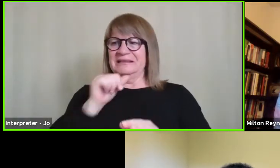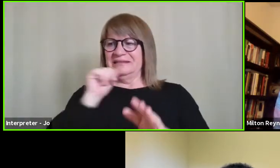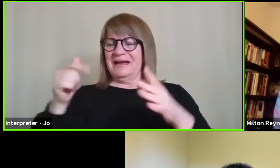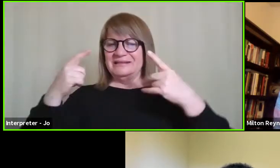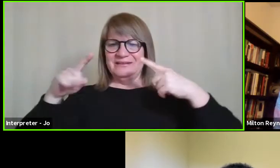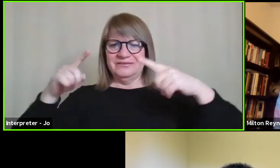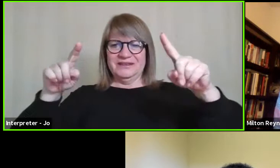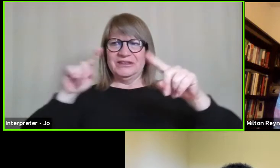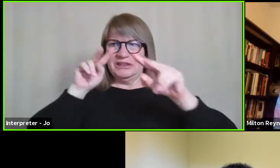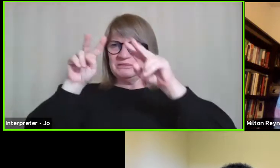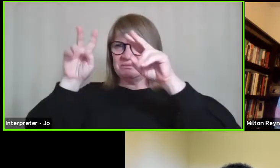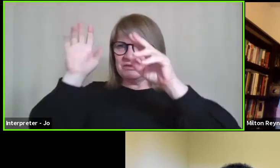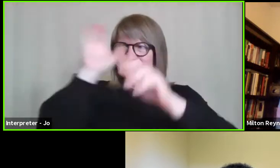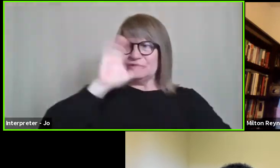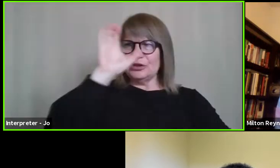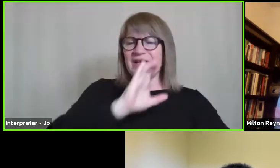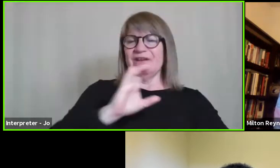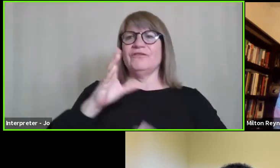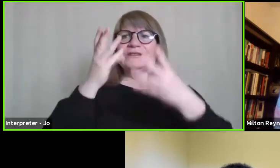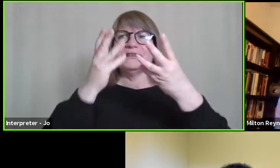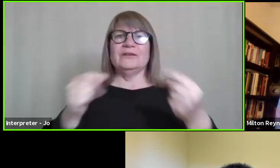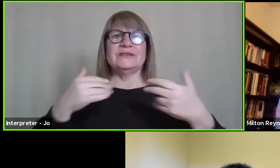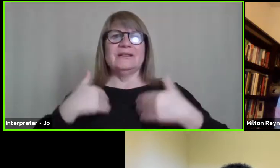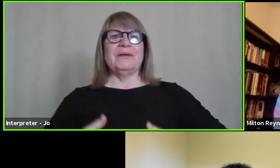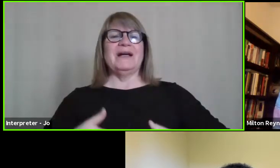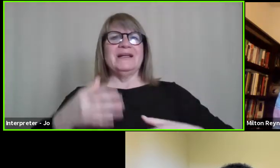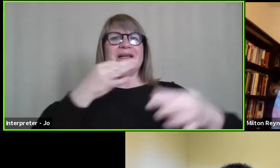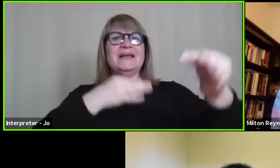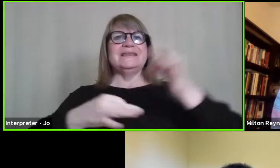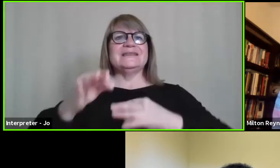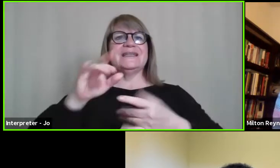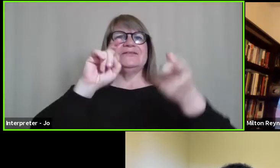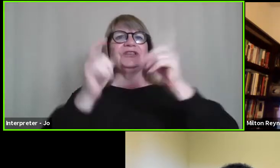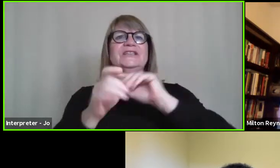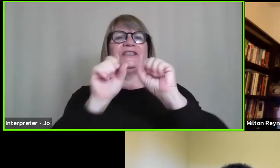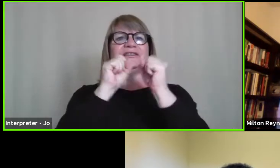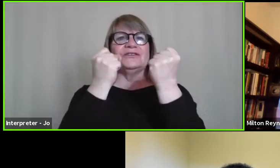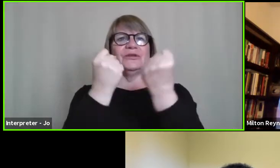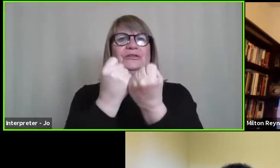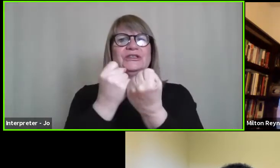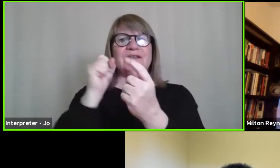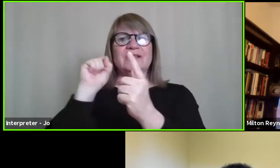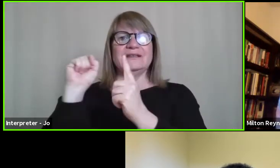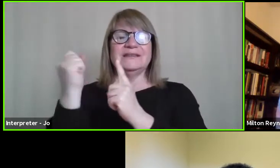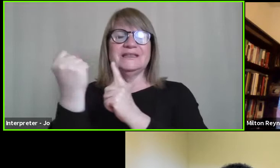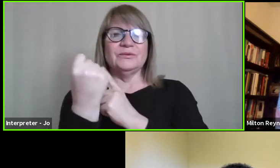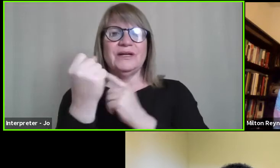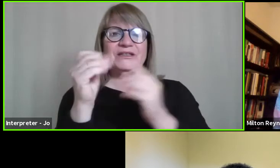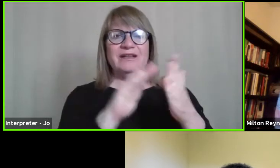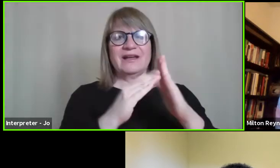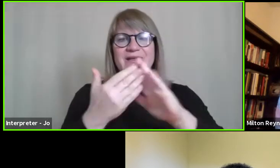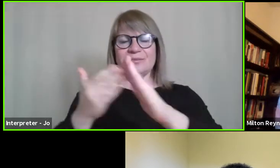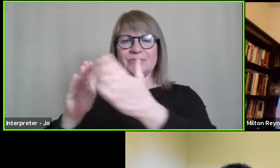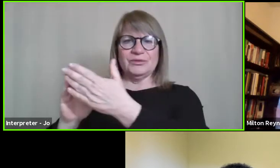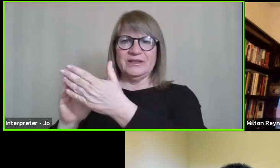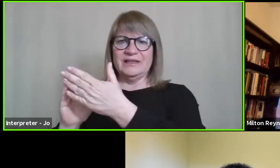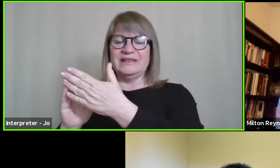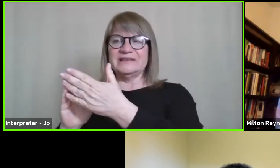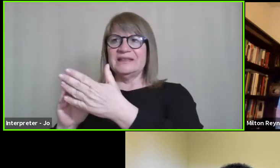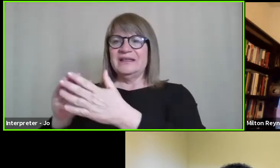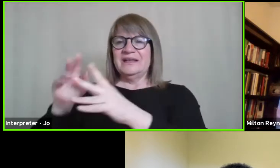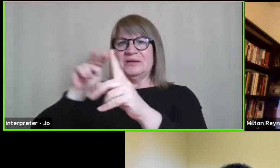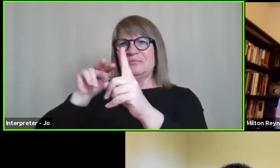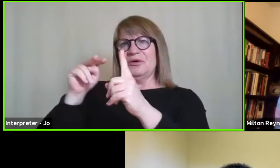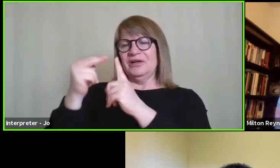rather than perhaps more efficiently and effectively changing the social conditions in which communities are sort of situated in ways that might